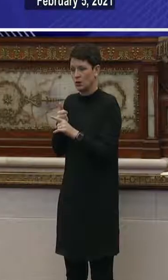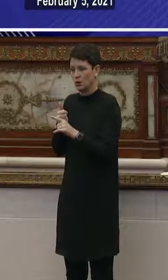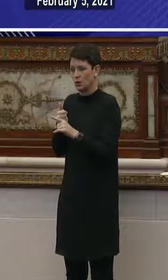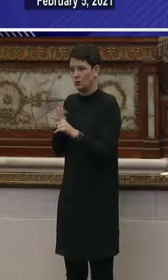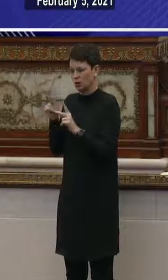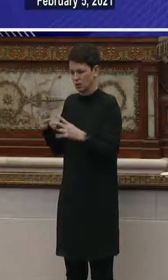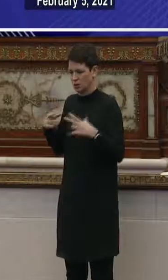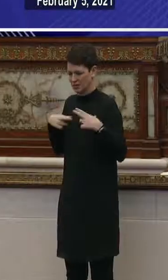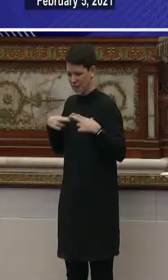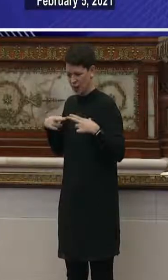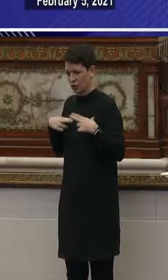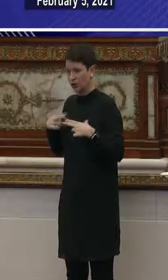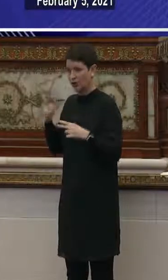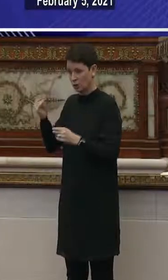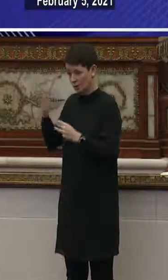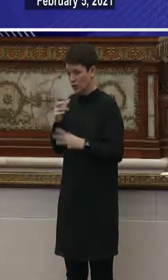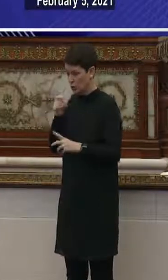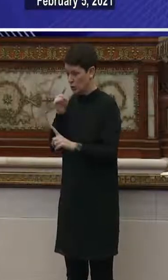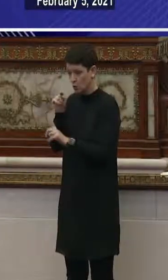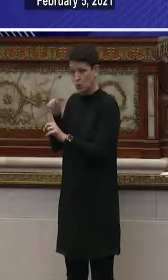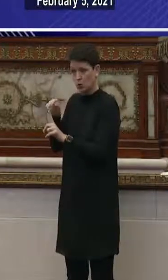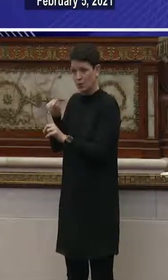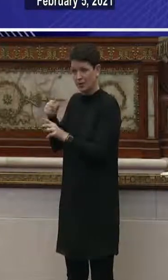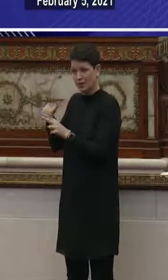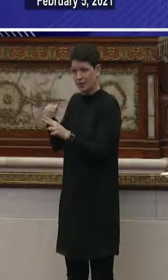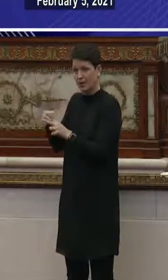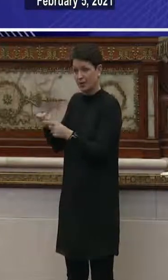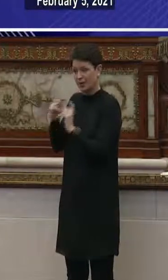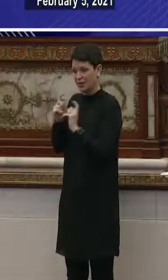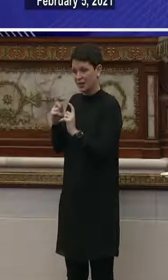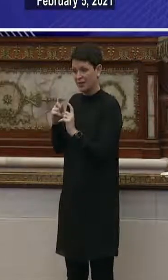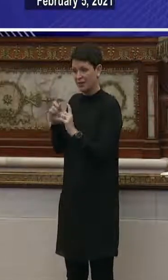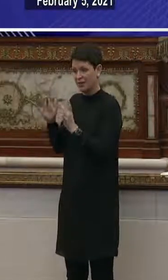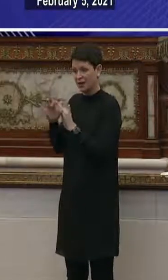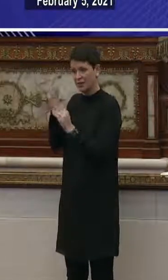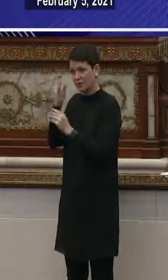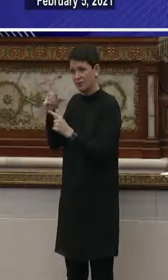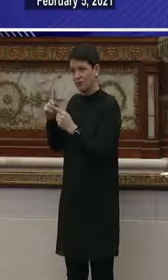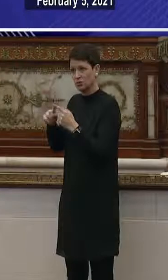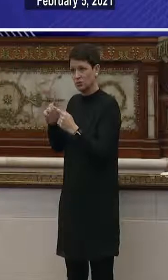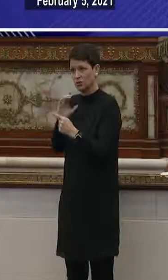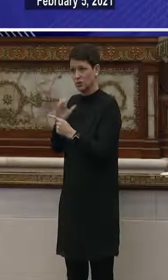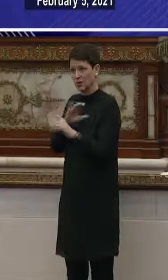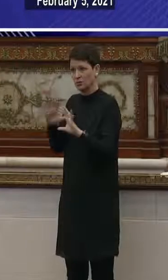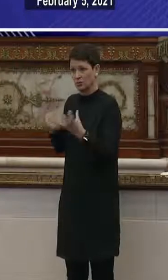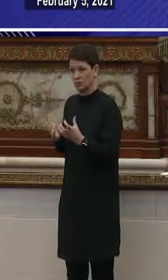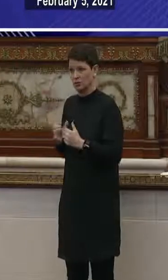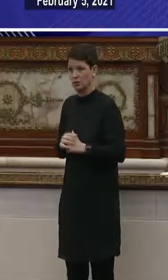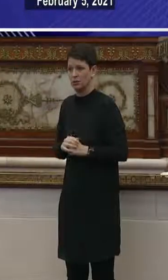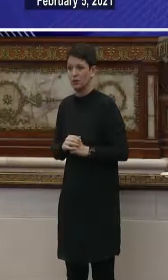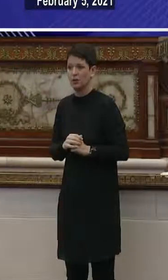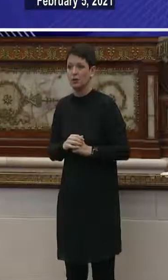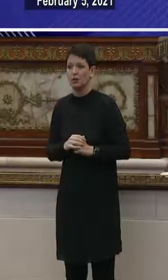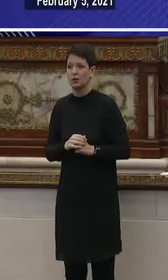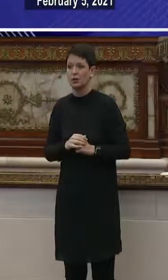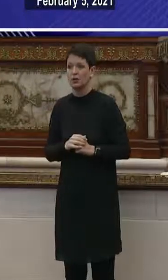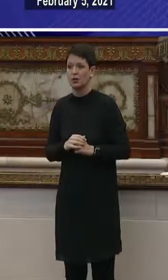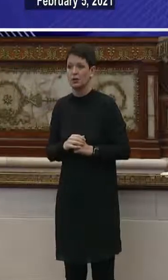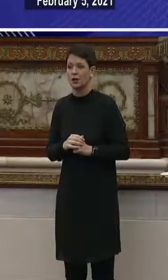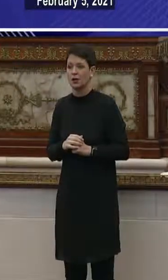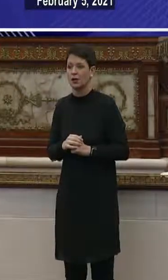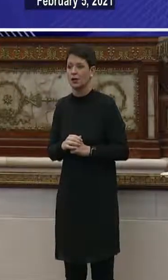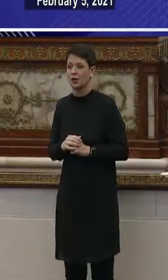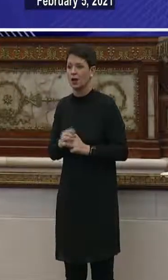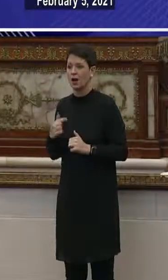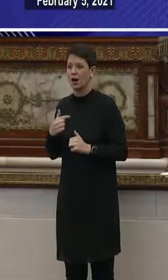hired. Can you tell us who that individual is, and can you provide contact info to our whole council body? I can. I'm a little